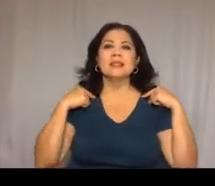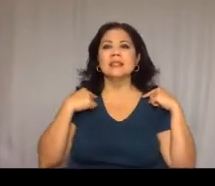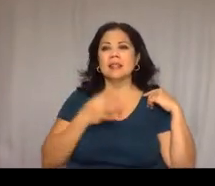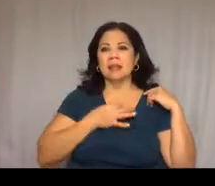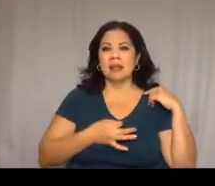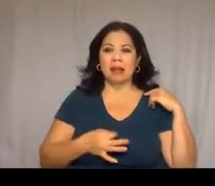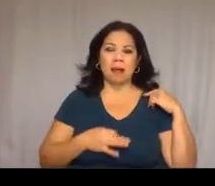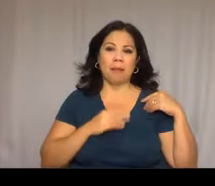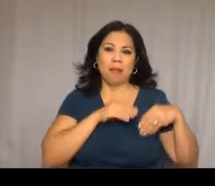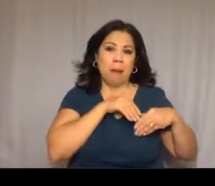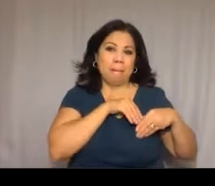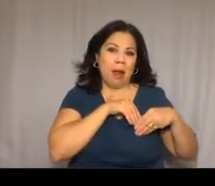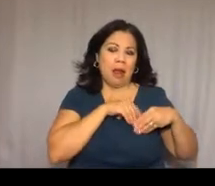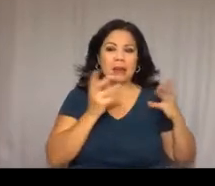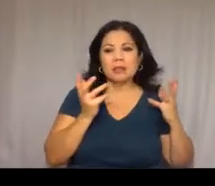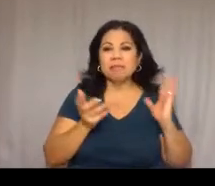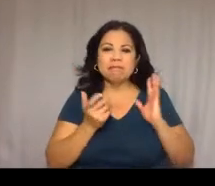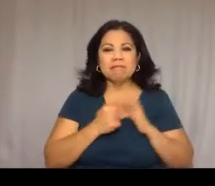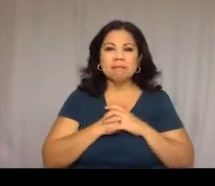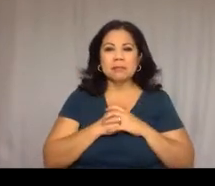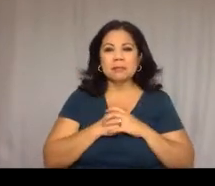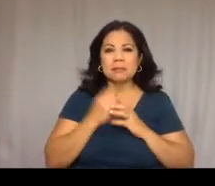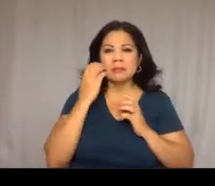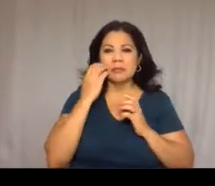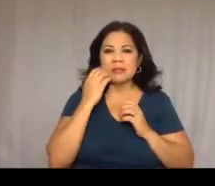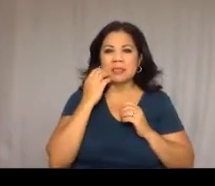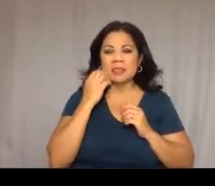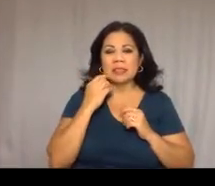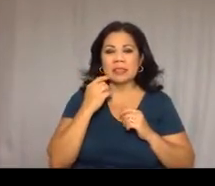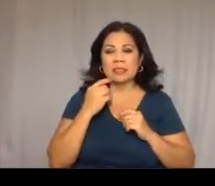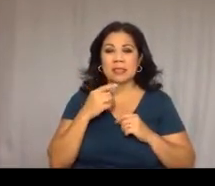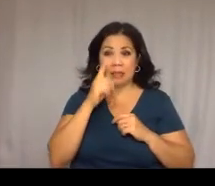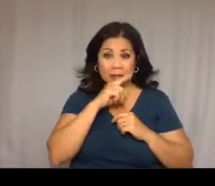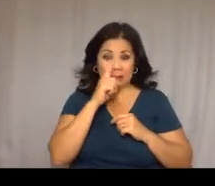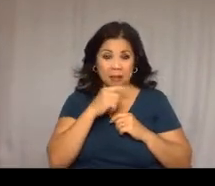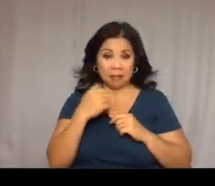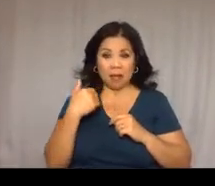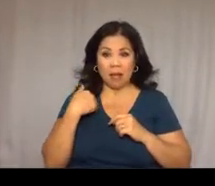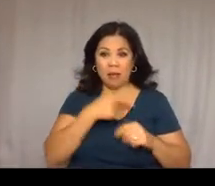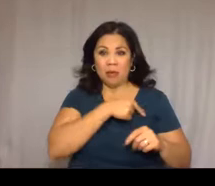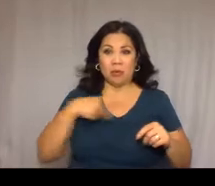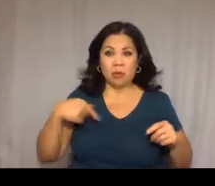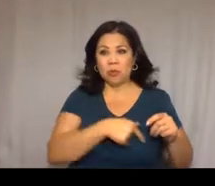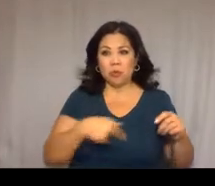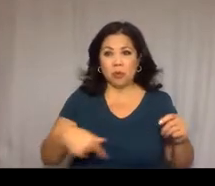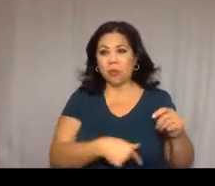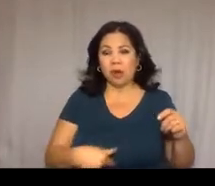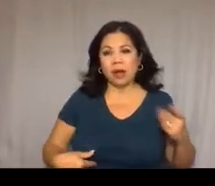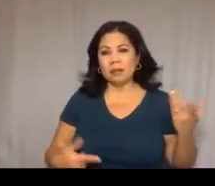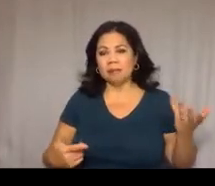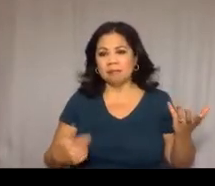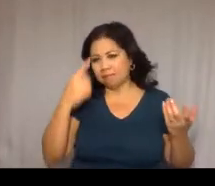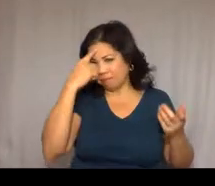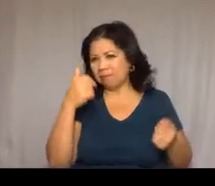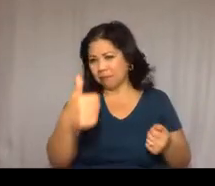a pocket like a little handkerchief. Our friend the mouse has a nice striped shirt. So you can go